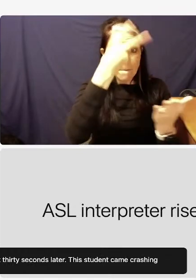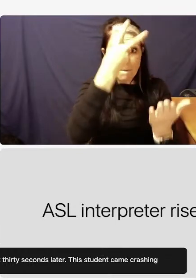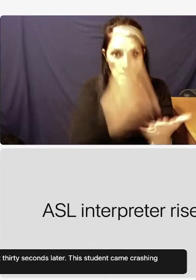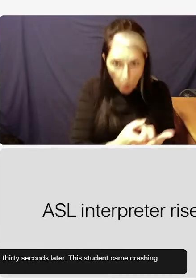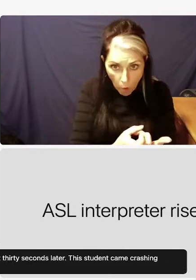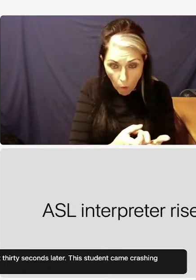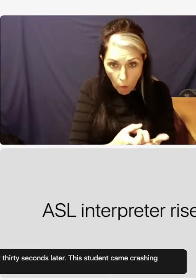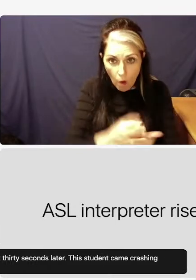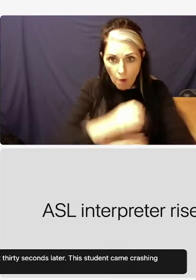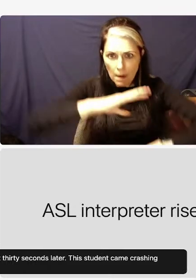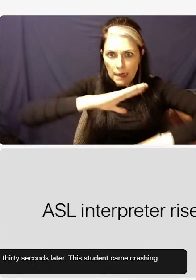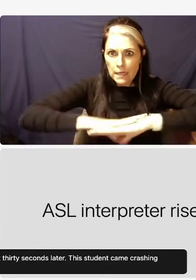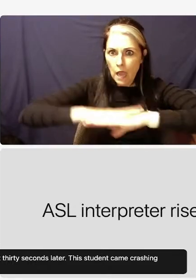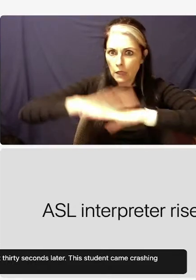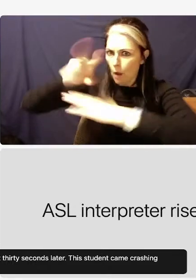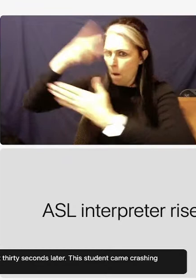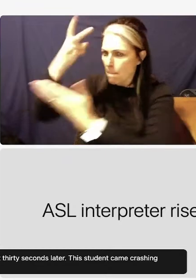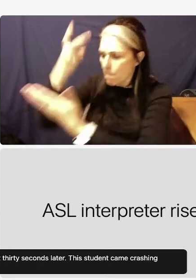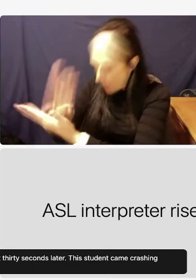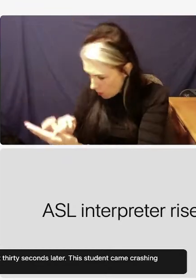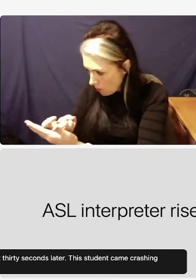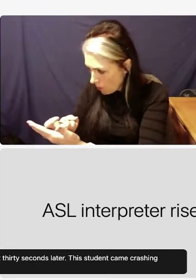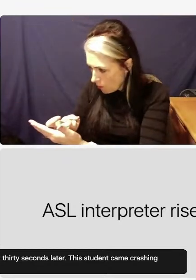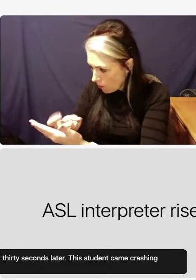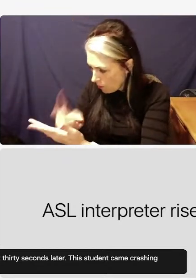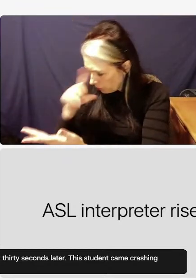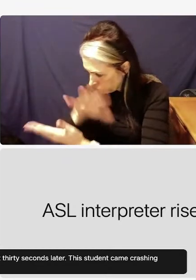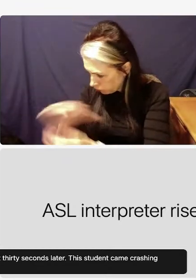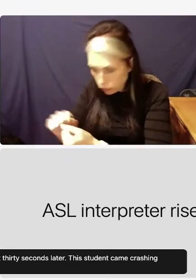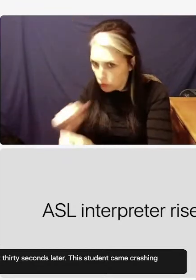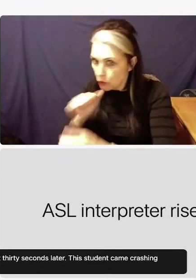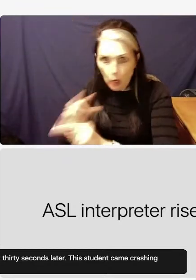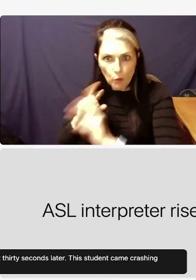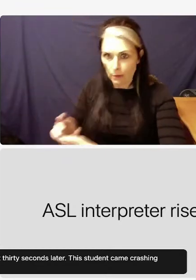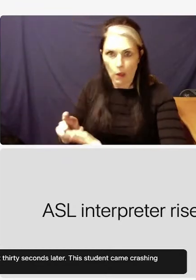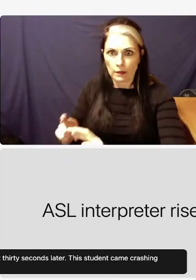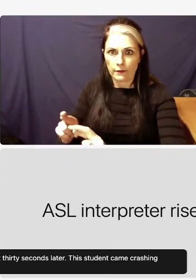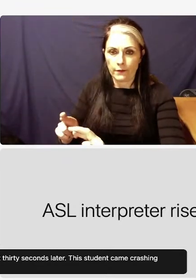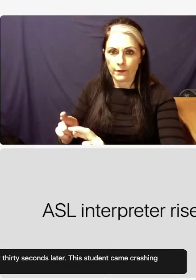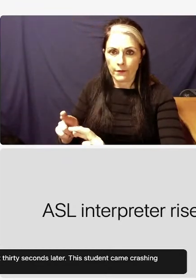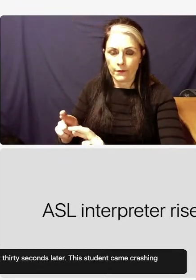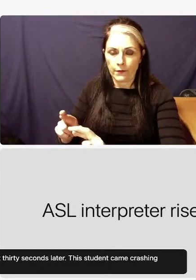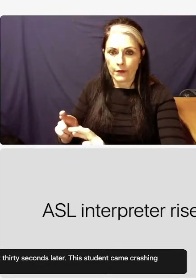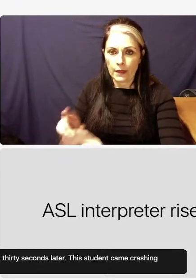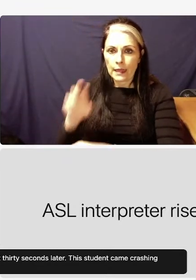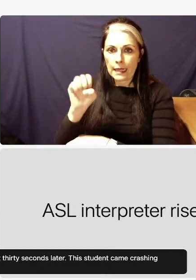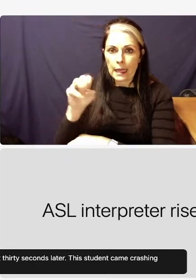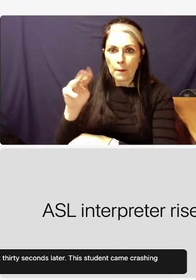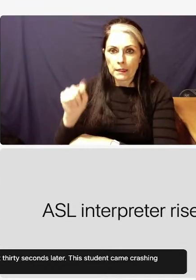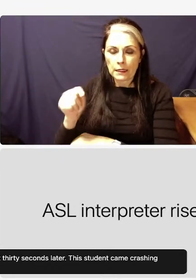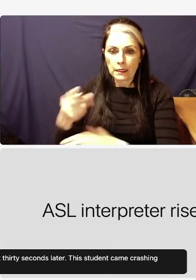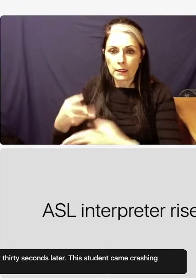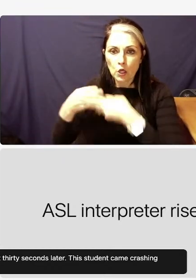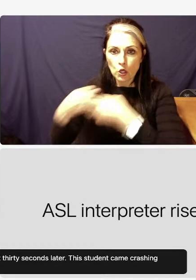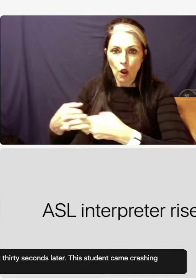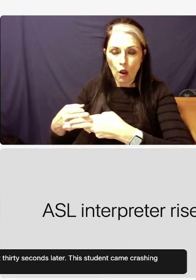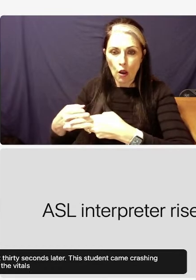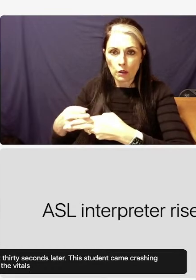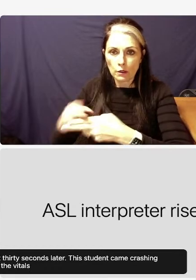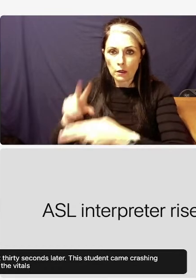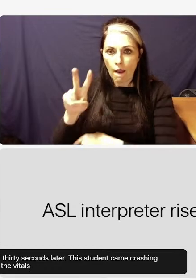my desk and was completely unresponsive emts recalled the vitals were all